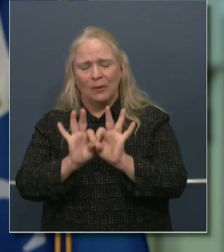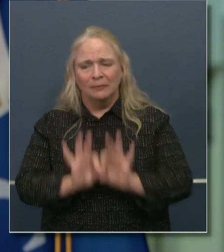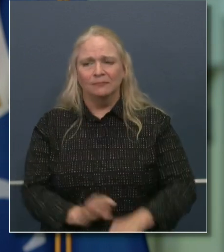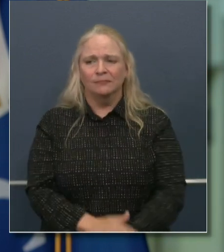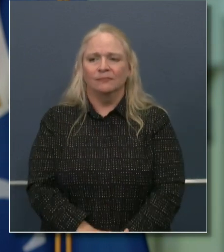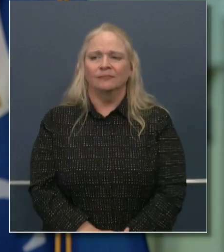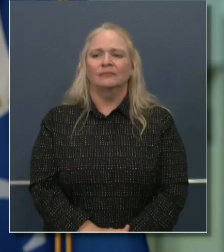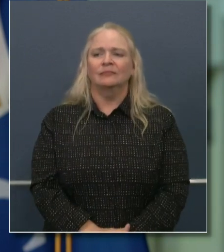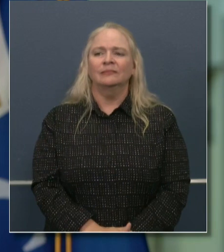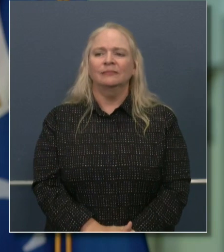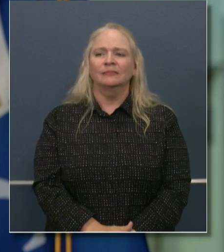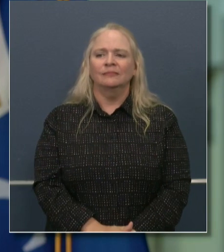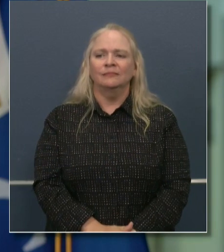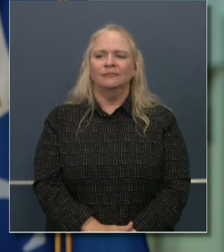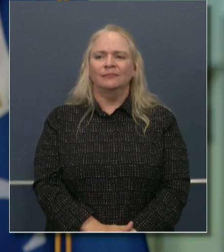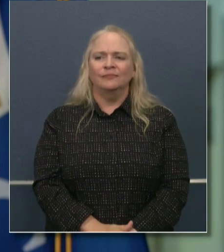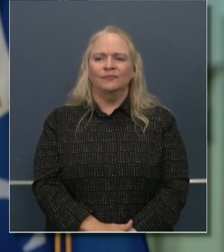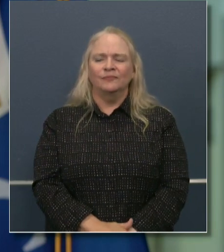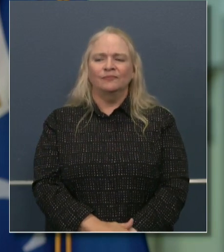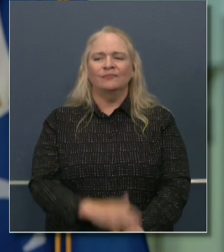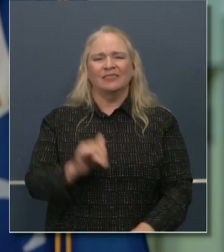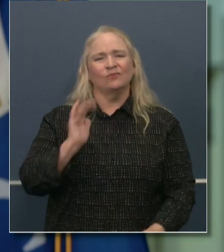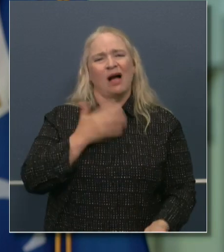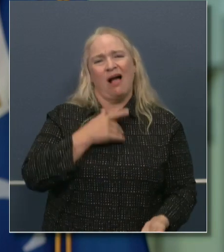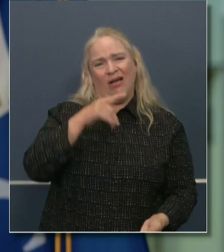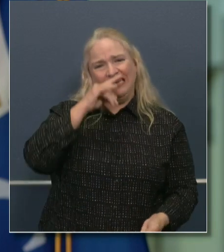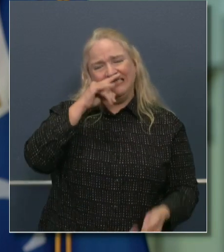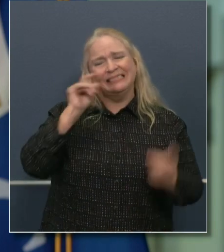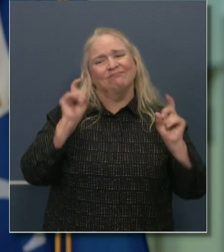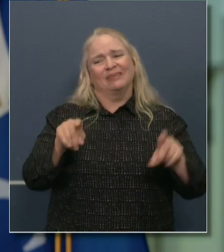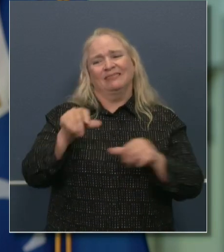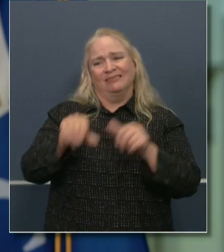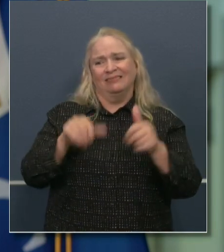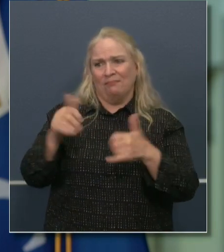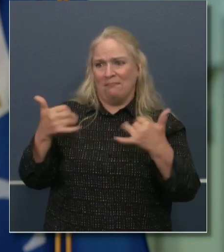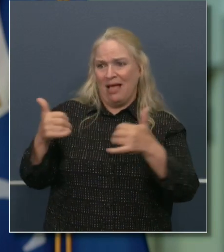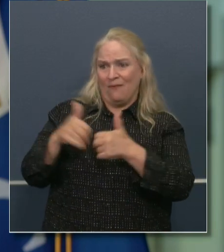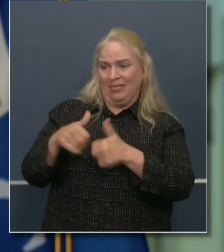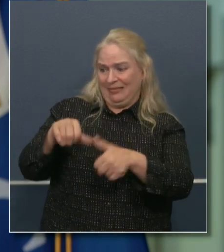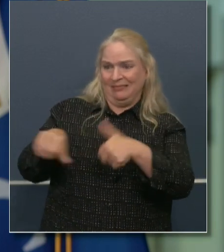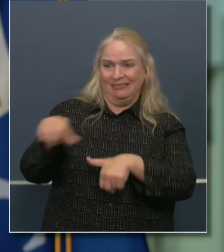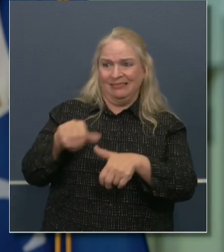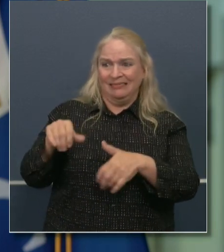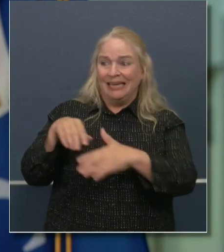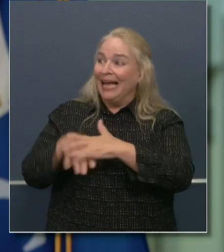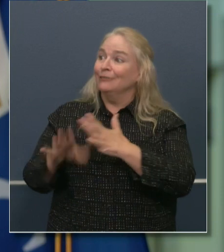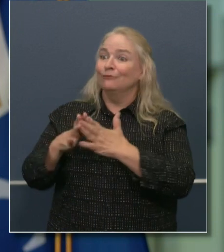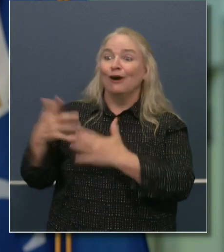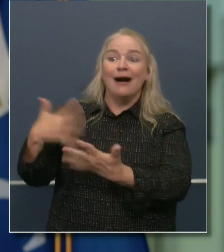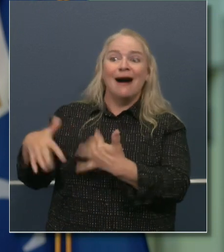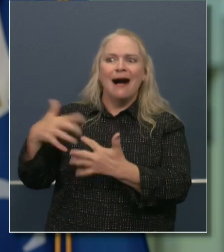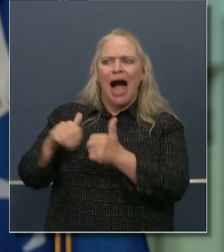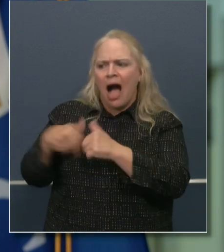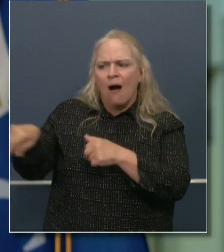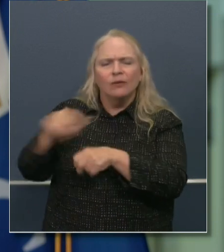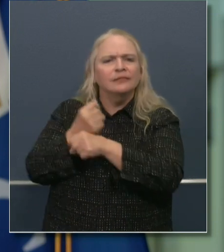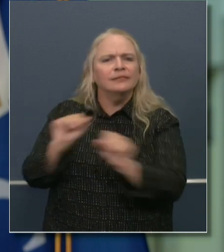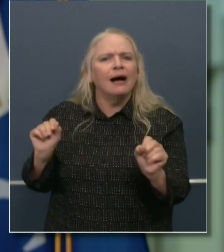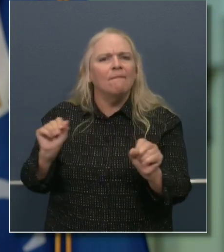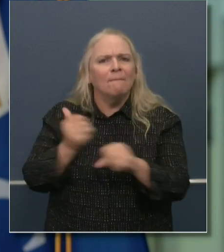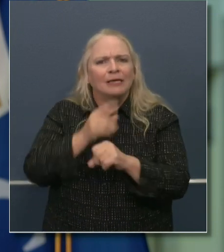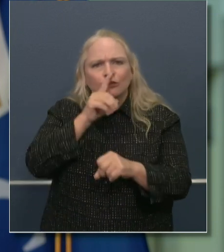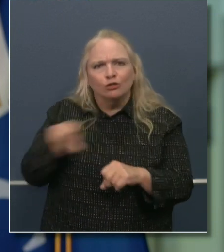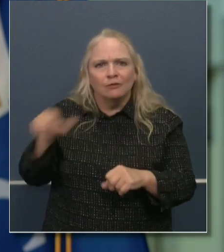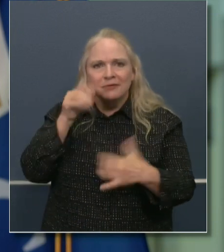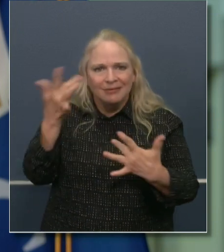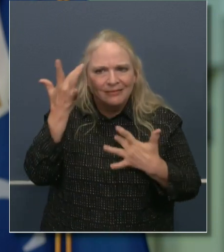of the socialization of our kids when they're physically present in the schools. Again, I'll remind you, two things are non-negotiable: our children's